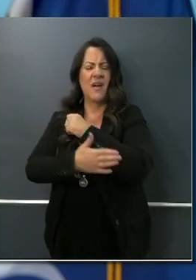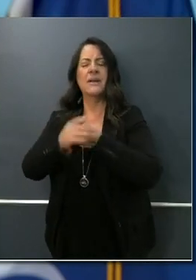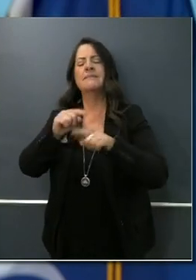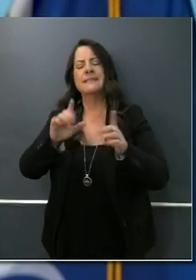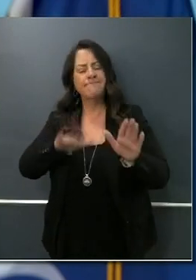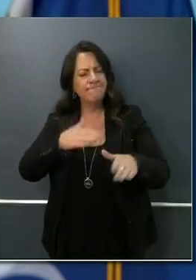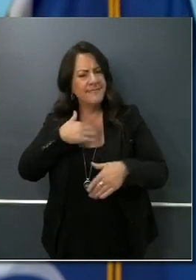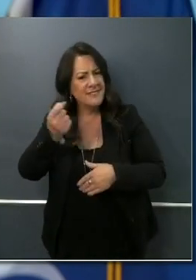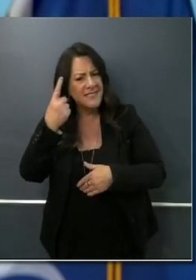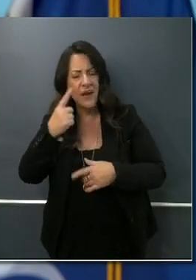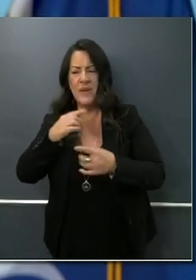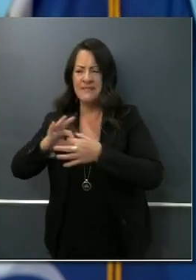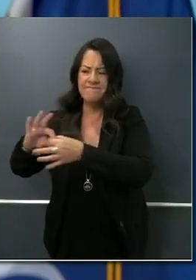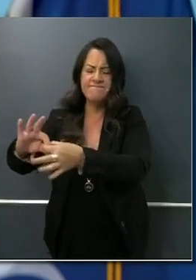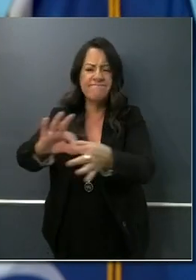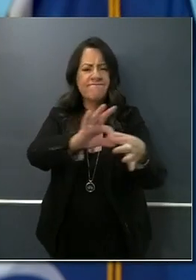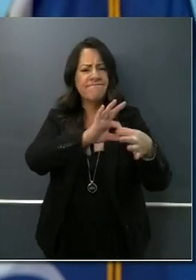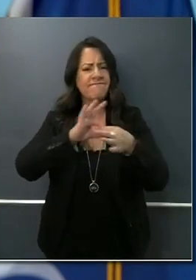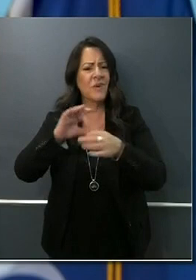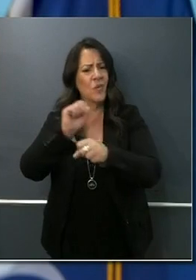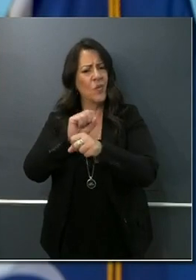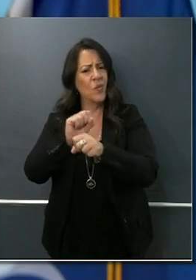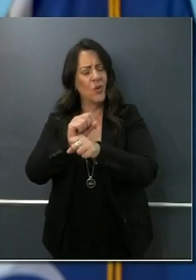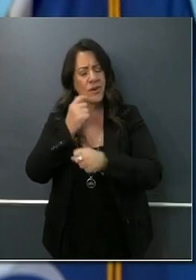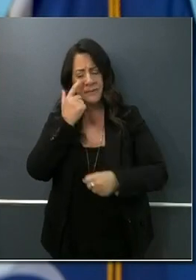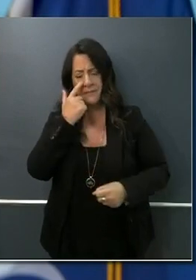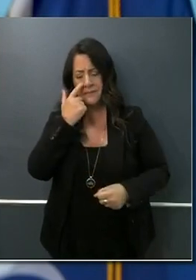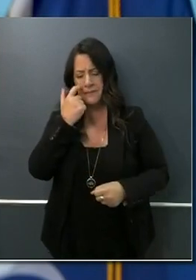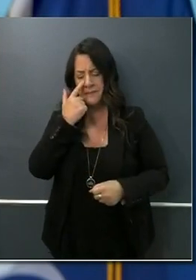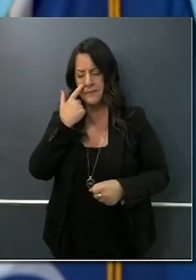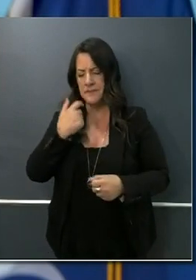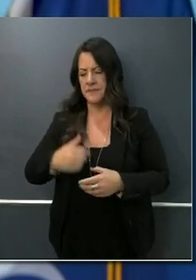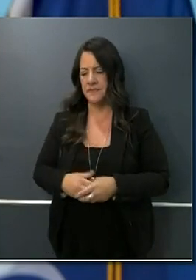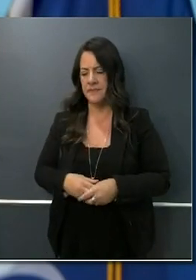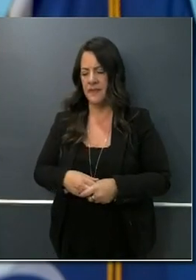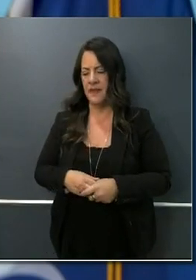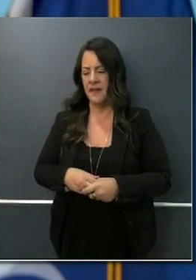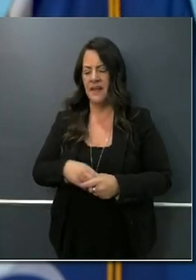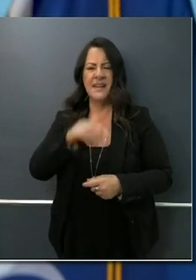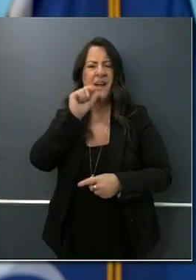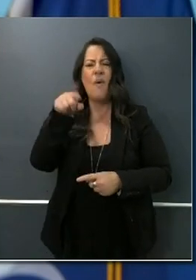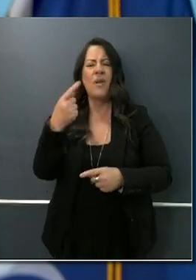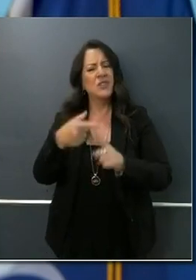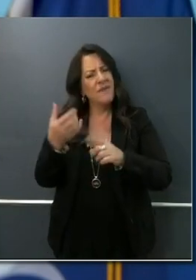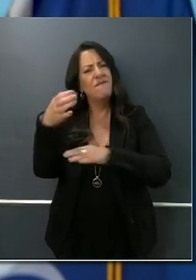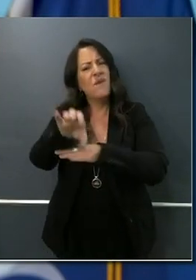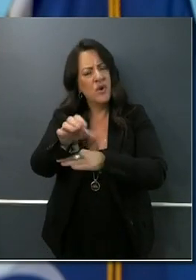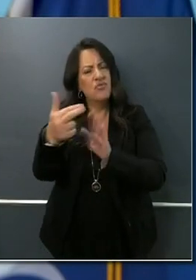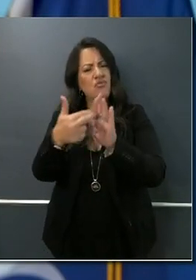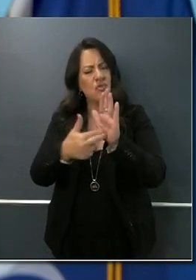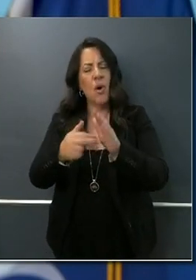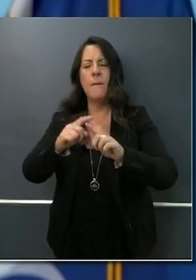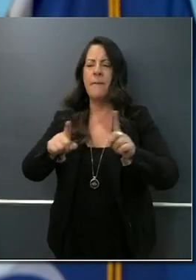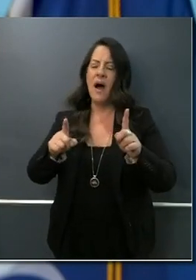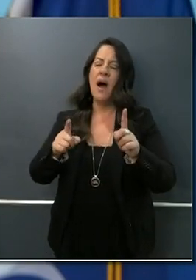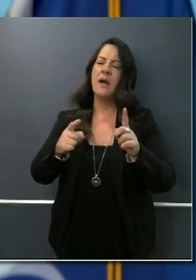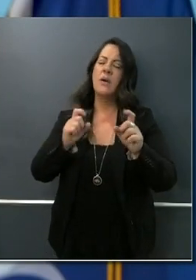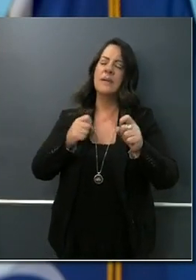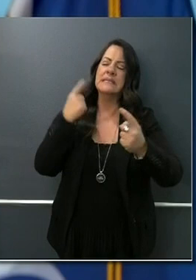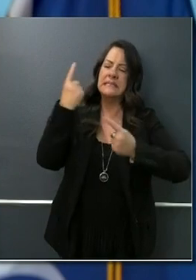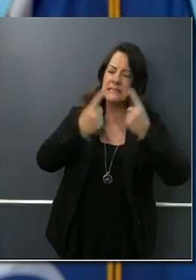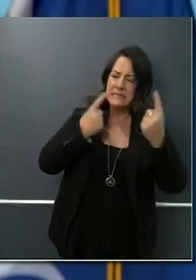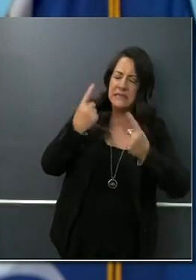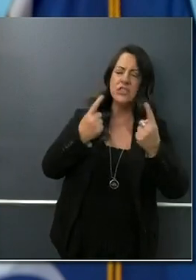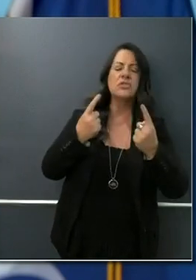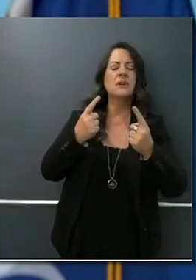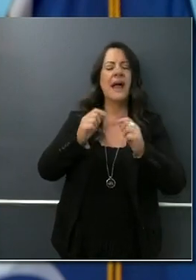to work collaboratively together. By the way, it extends not just to enforcement, it's also some strategic considerations.